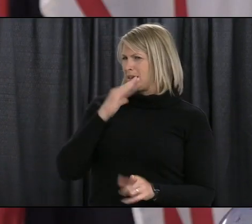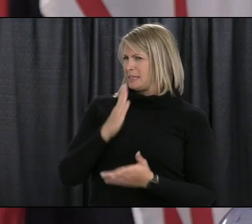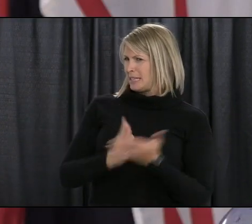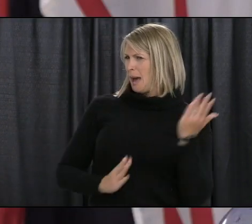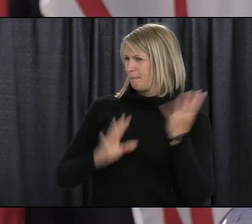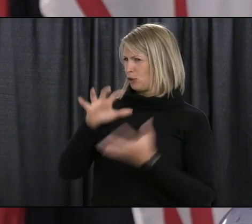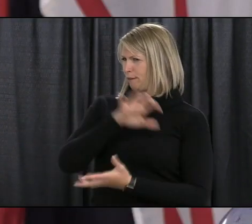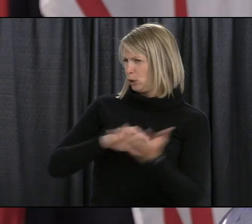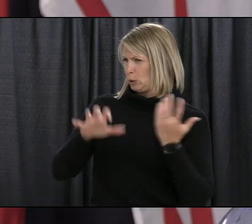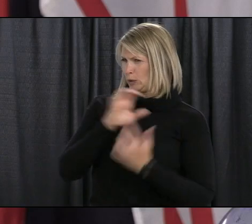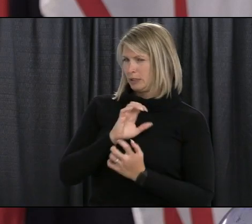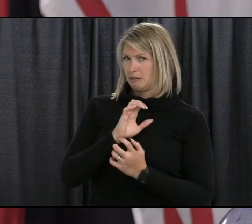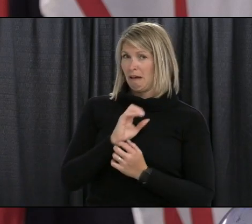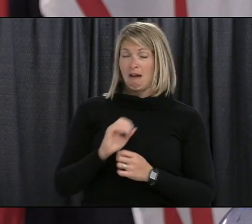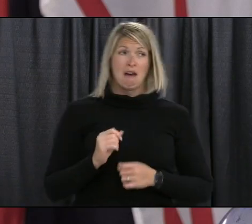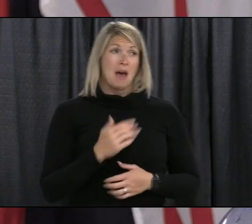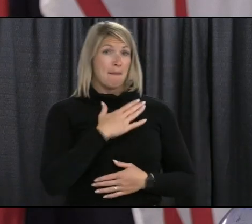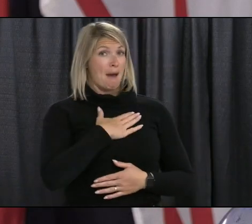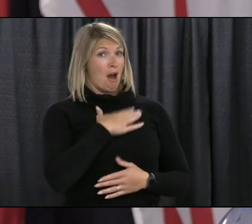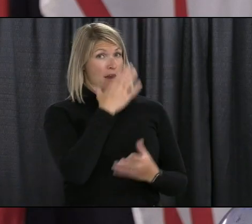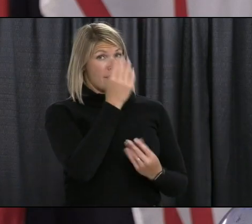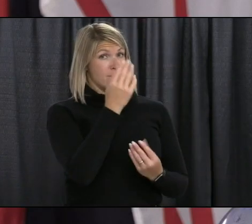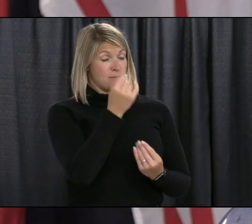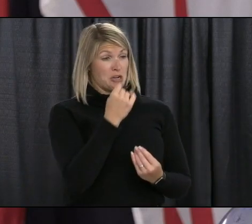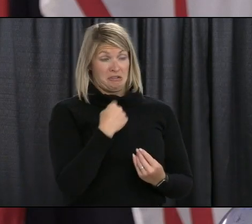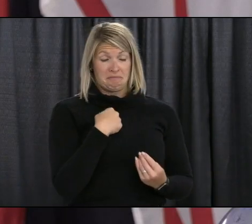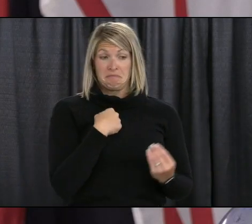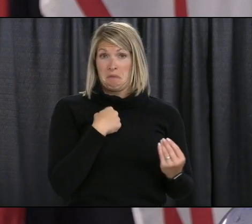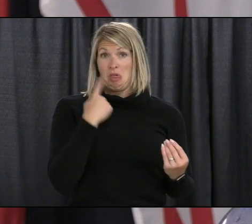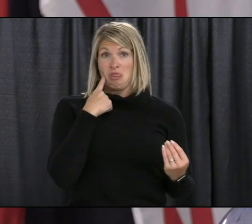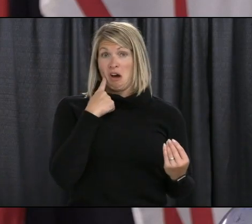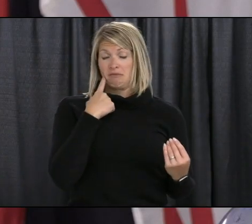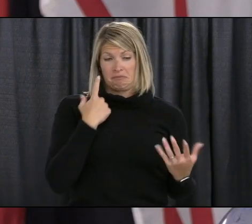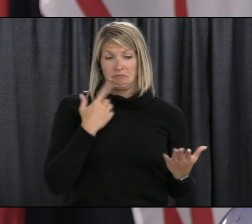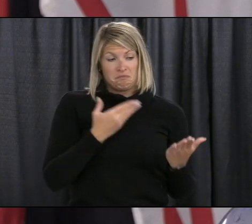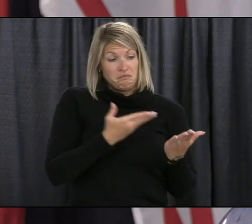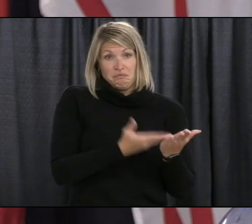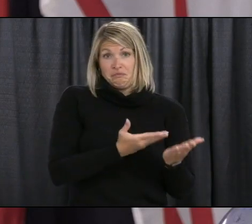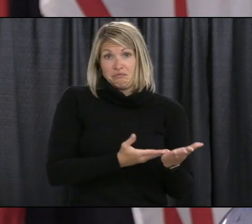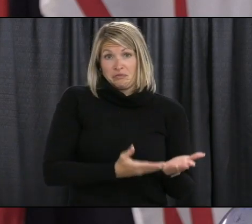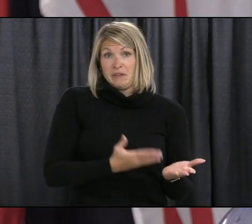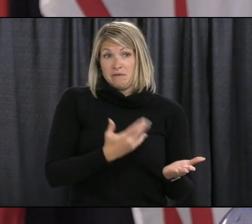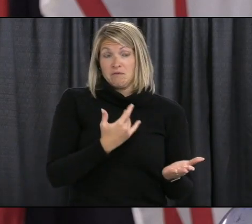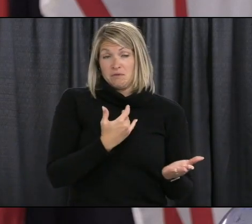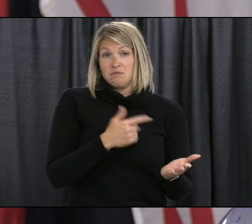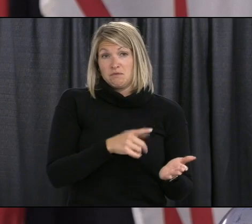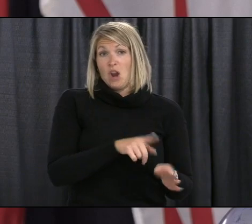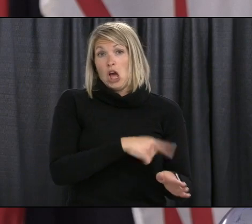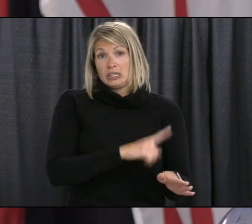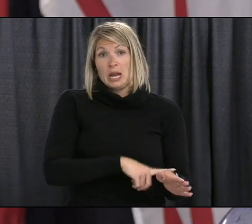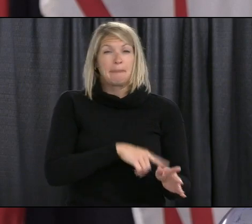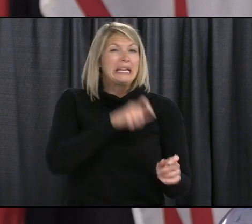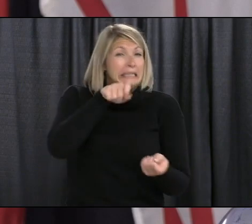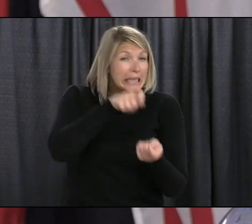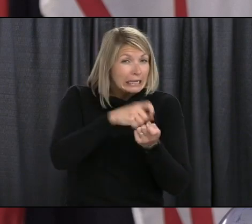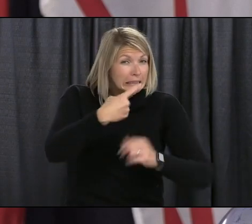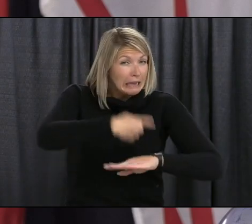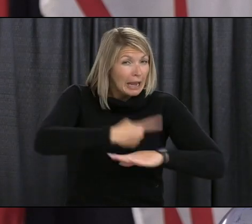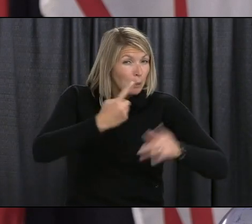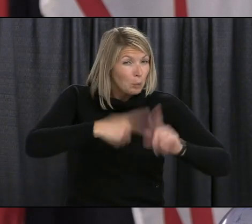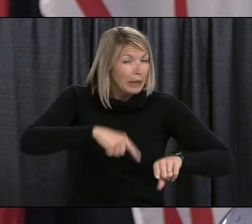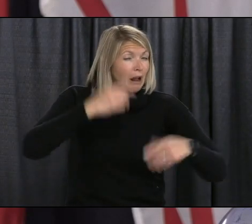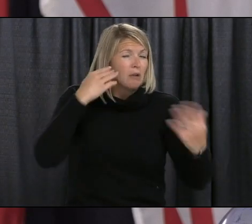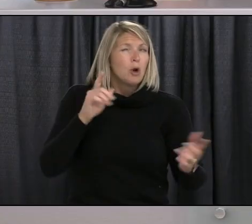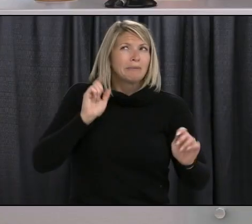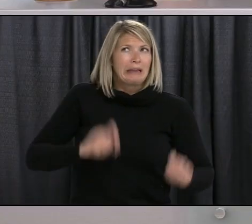that's been there for a little while, so I'm looking into how those dates match up. I can't give you the answer. Okay,